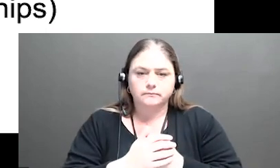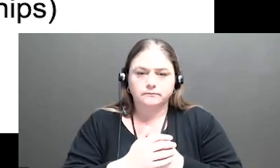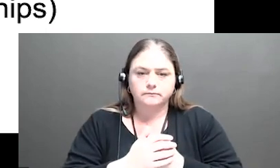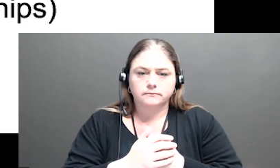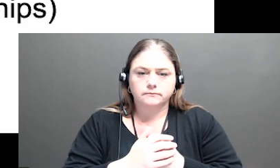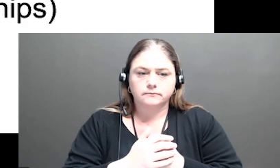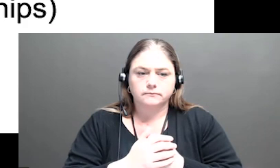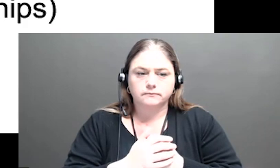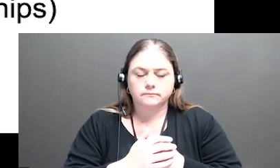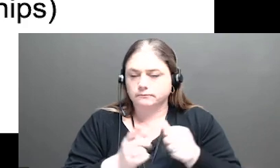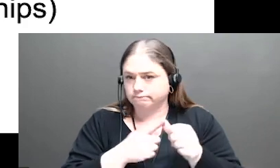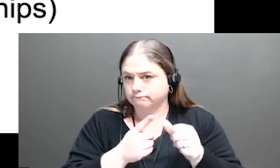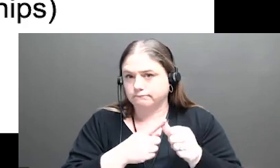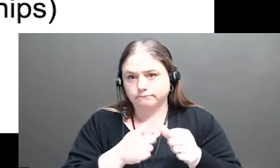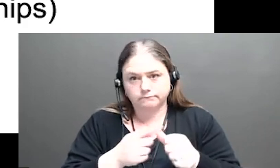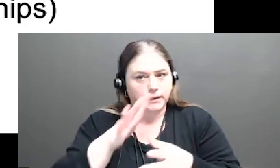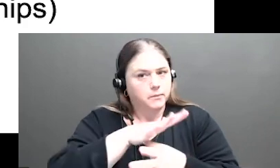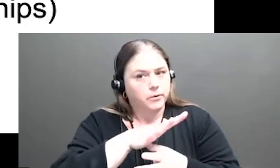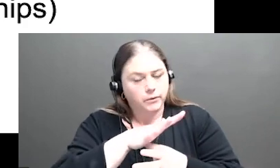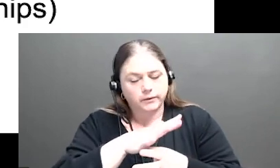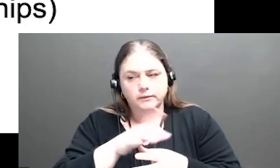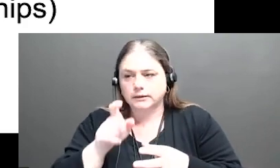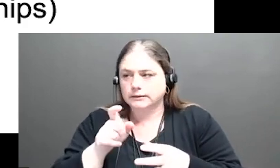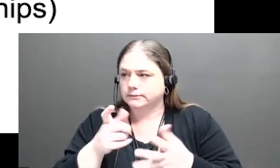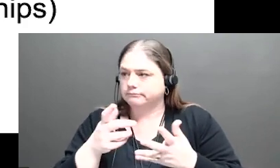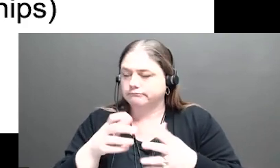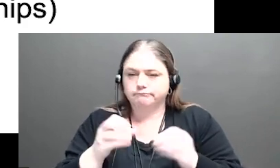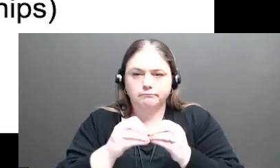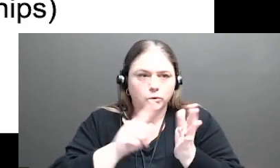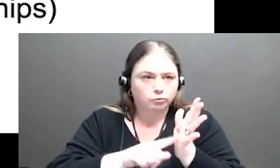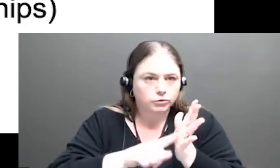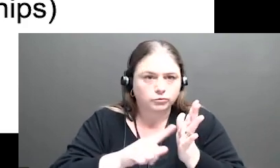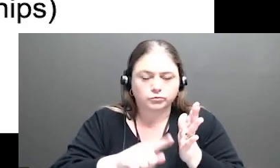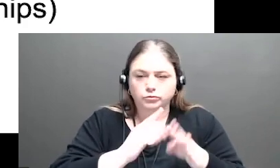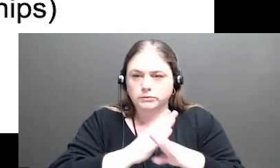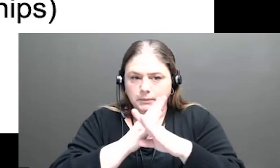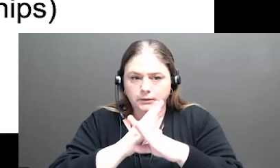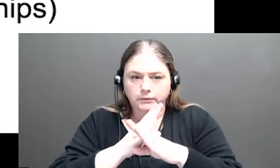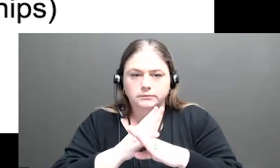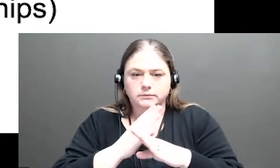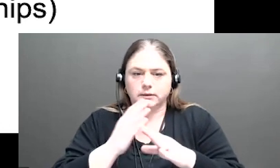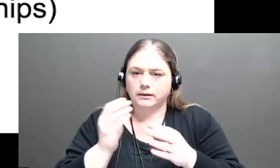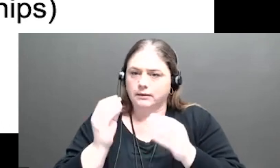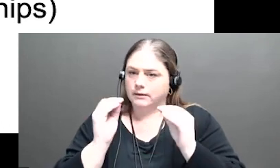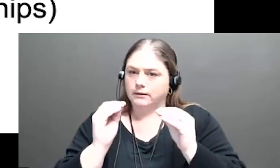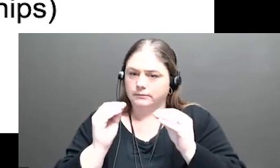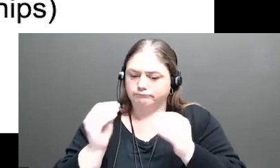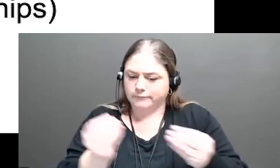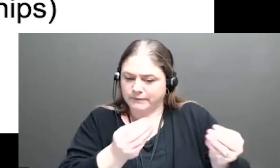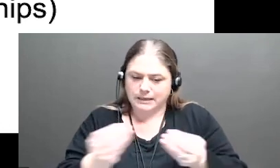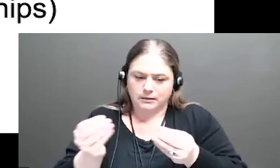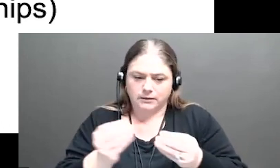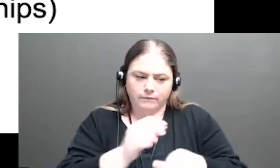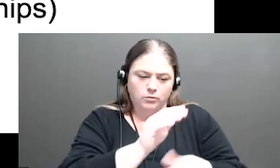First and foremost, the need for additional research on barriers and facilitators to the school to work transition,